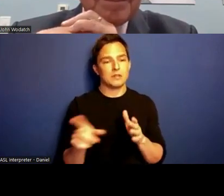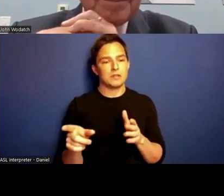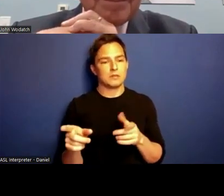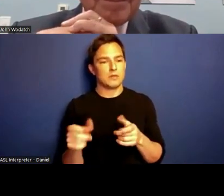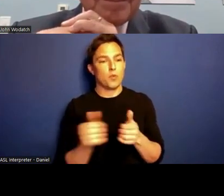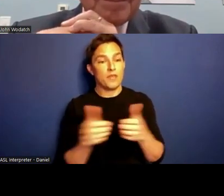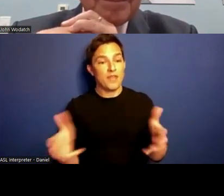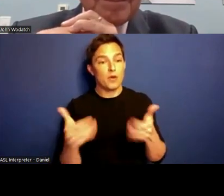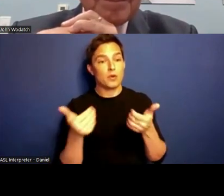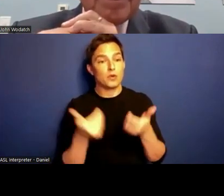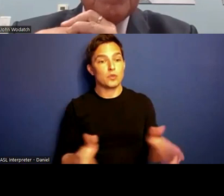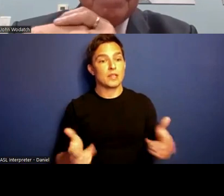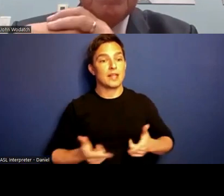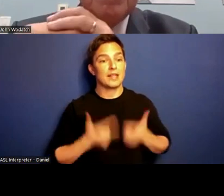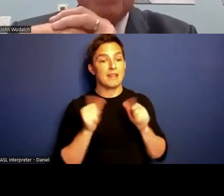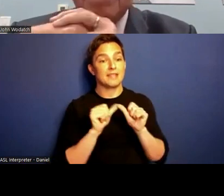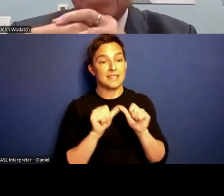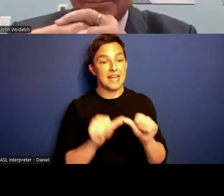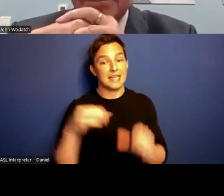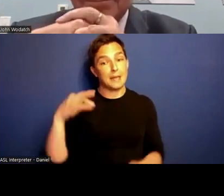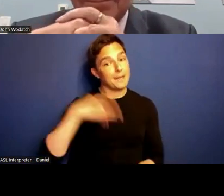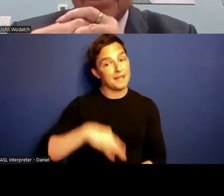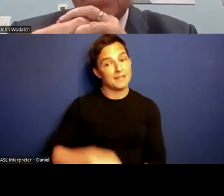losing life-sustaining benefits.